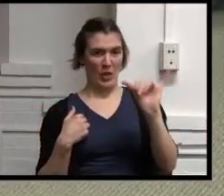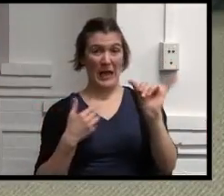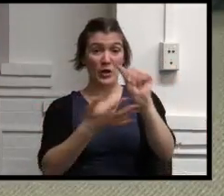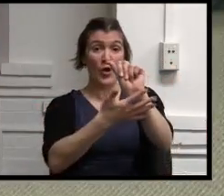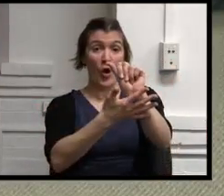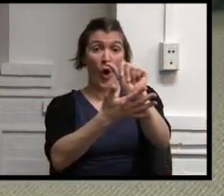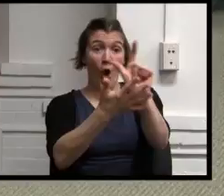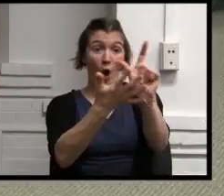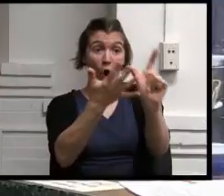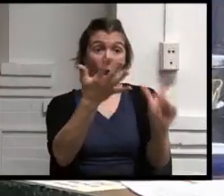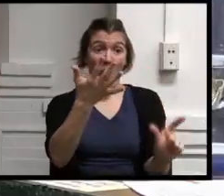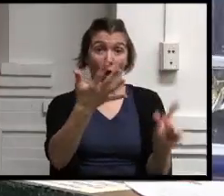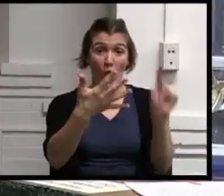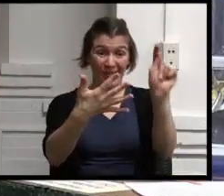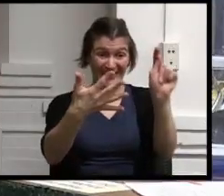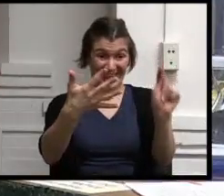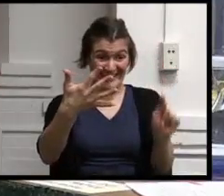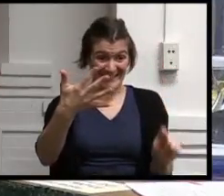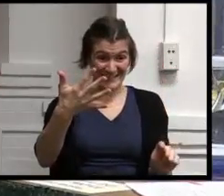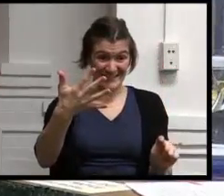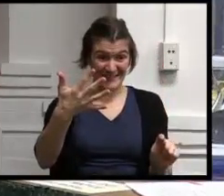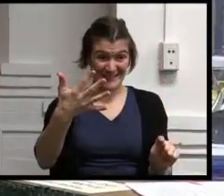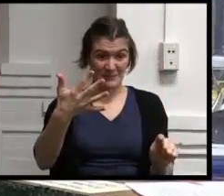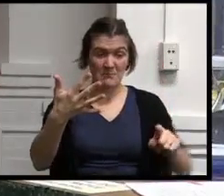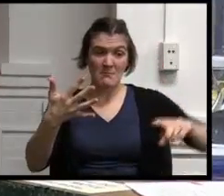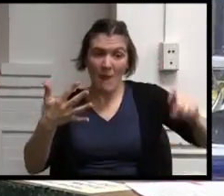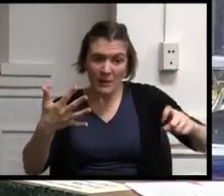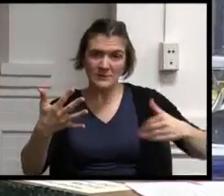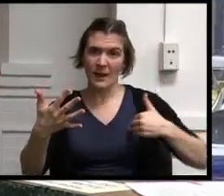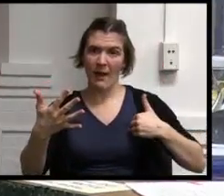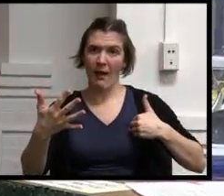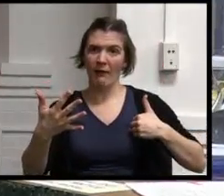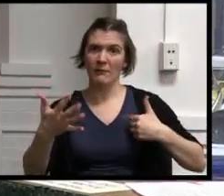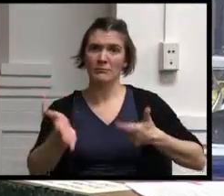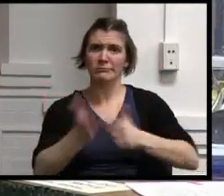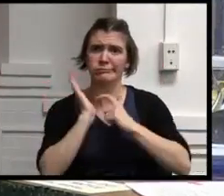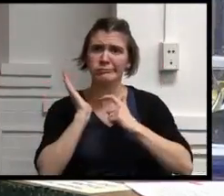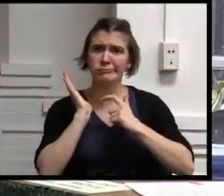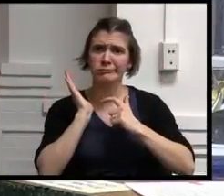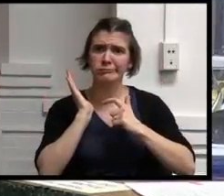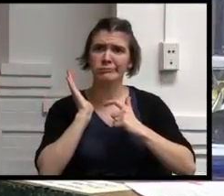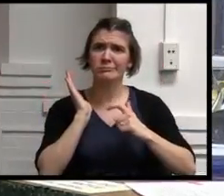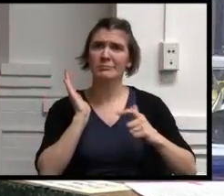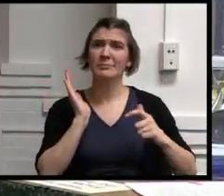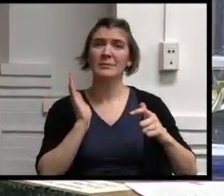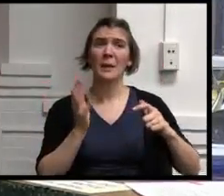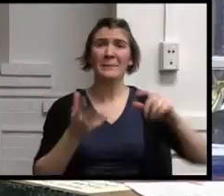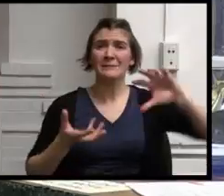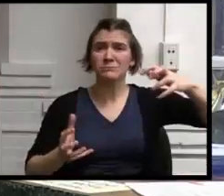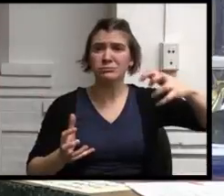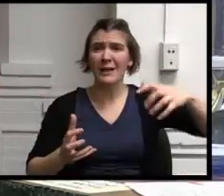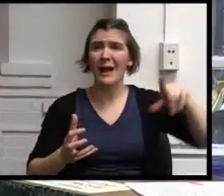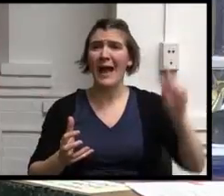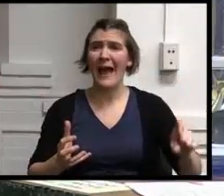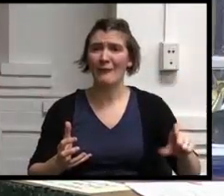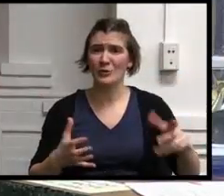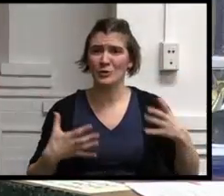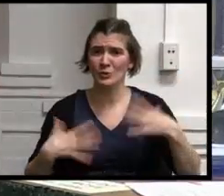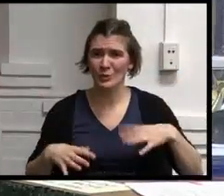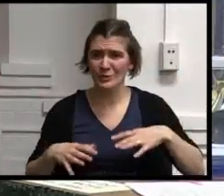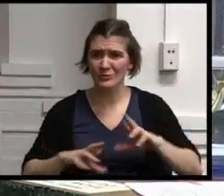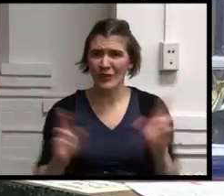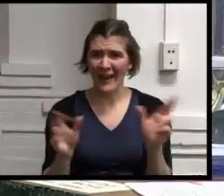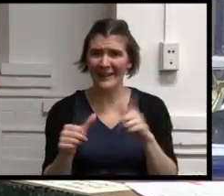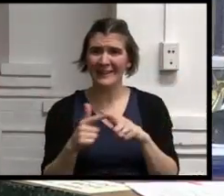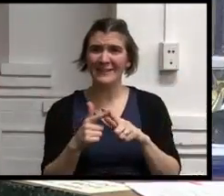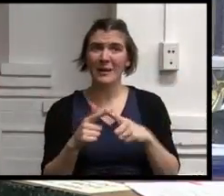these items are gotta-have items. You need the machines to wash the gear. You need the system